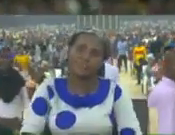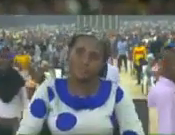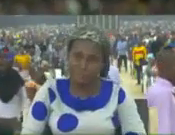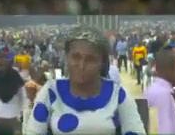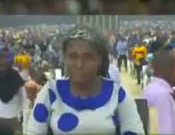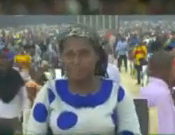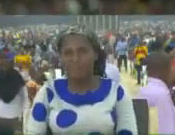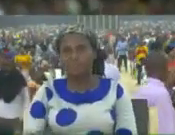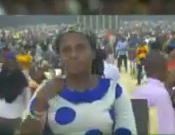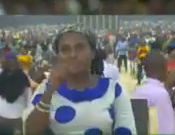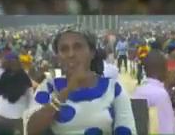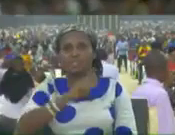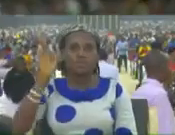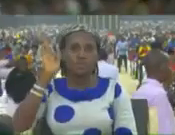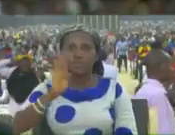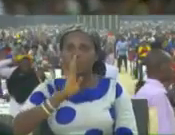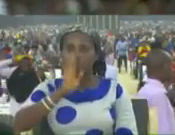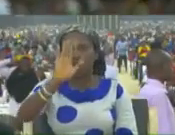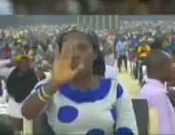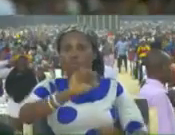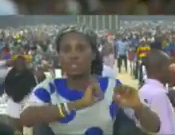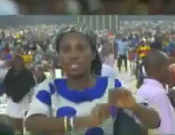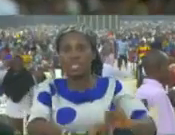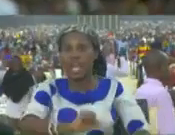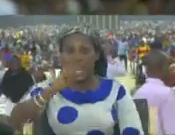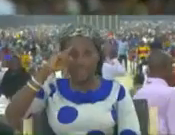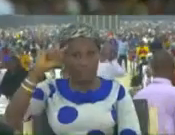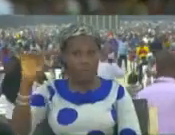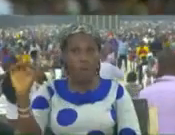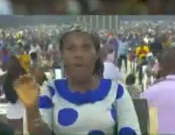side. The Lord will be on your side forever in Jesus' name.